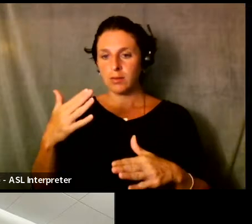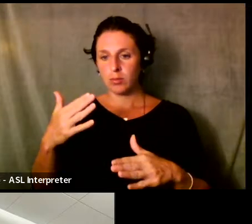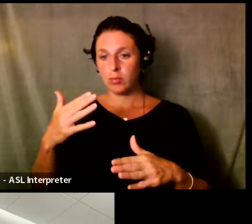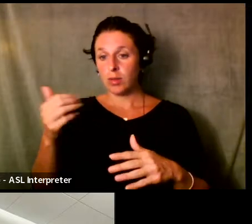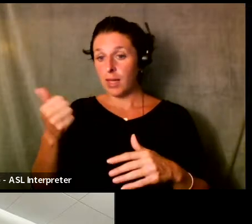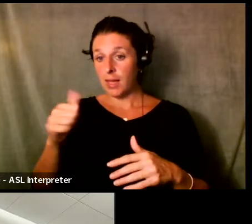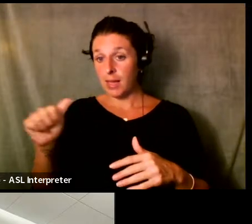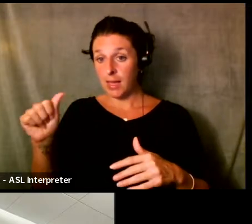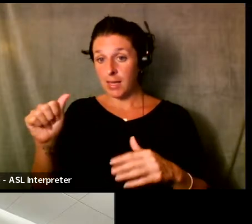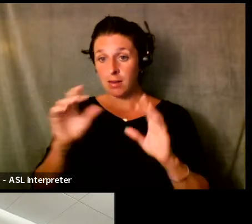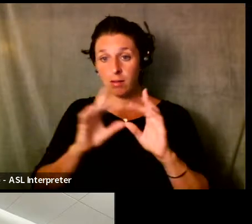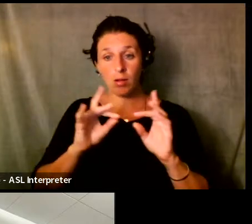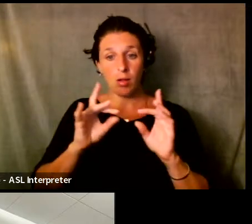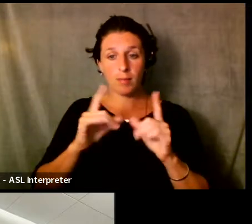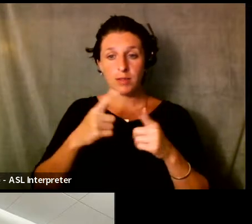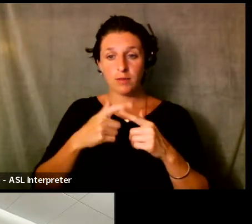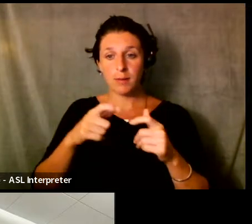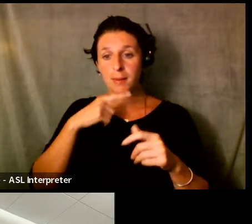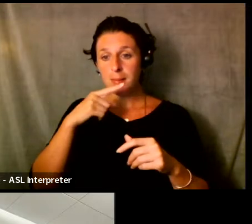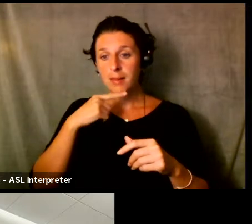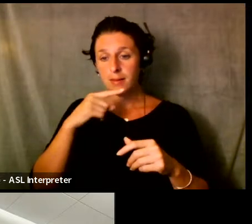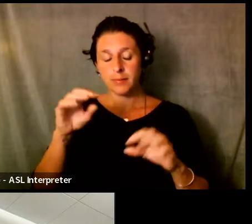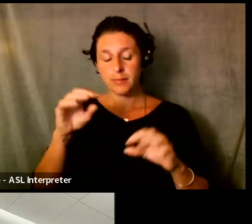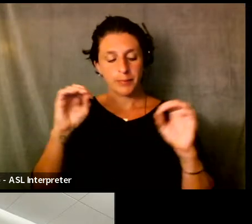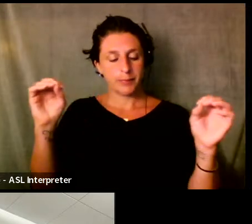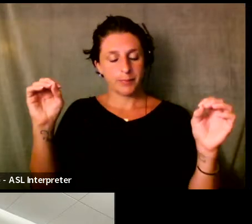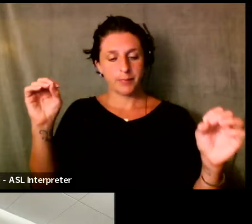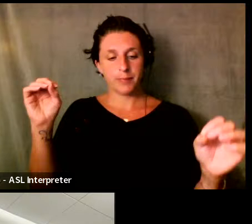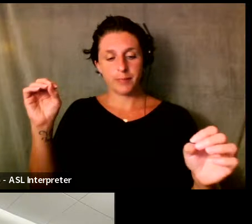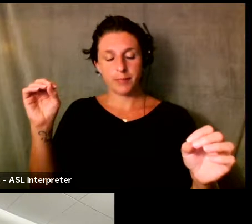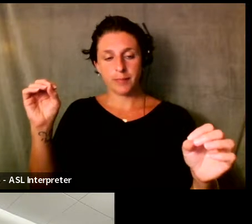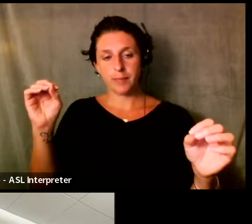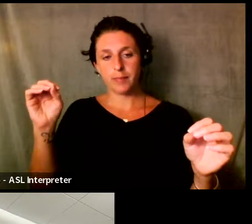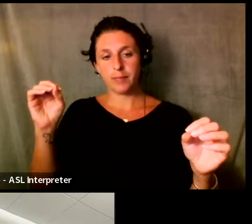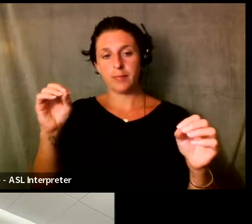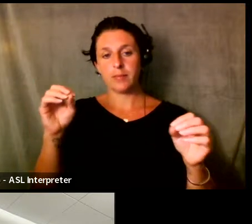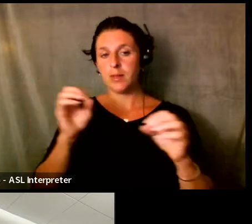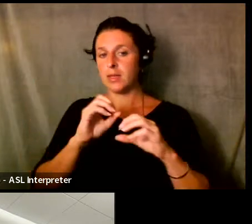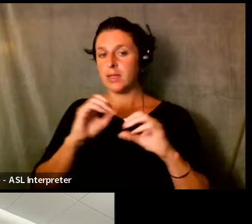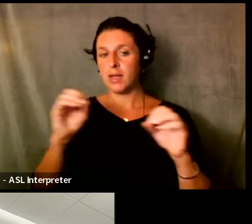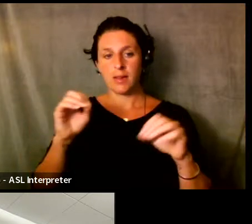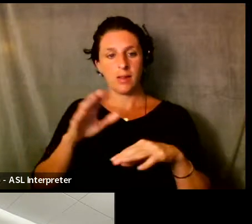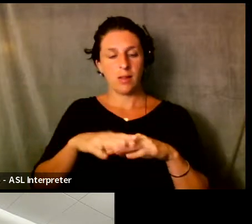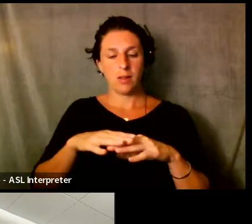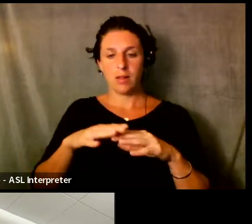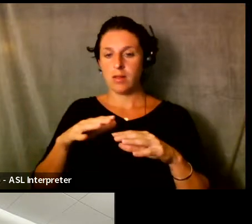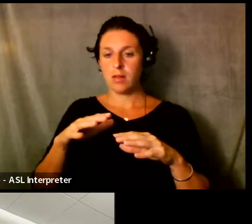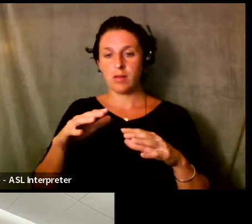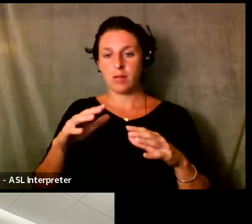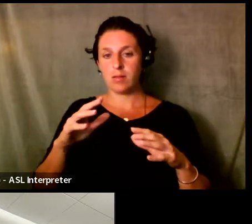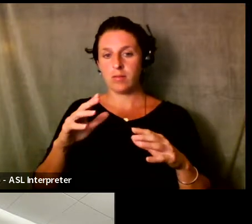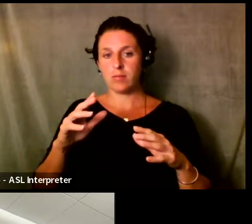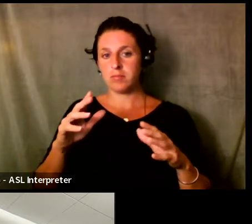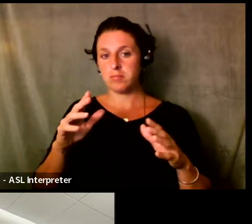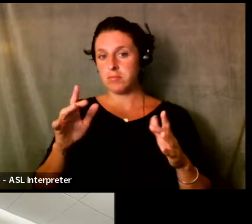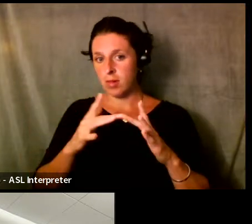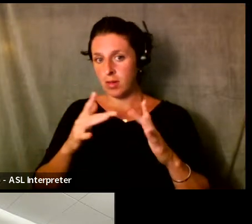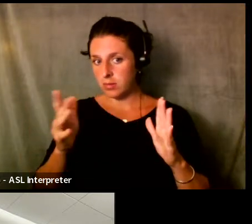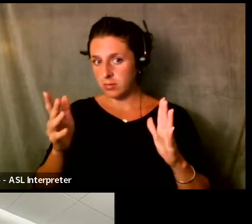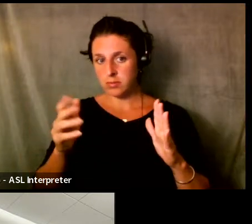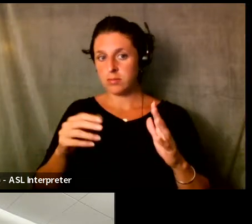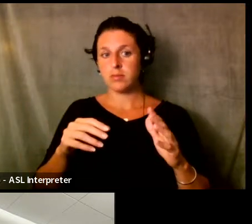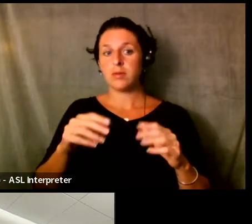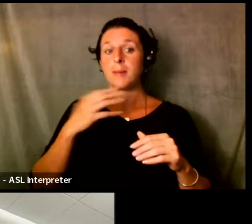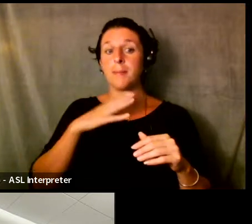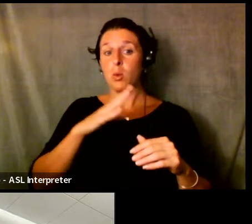any comments from the public? There are none. Thank you. And there's nothing online. Okay, any questions or comments from the